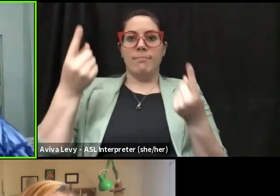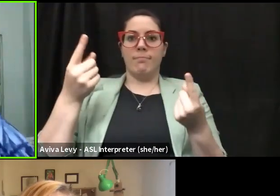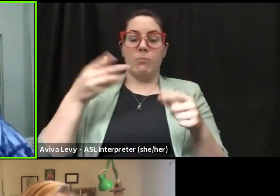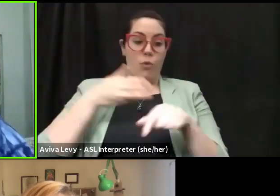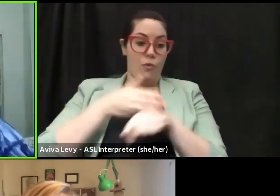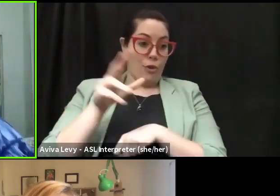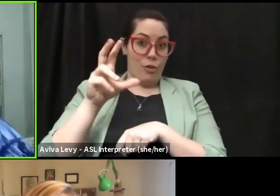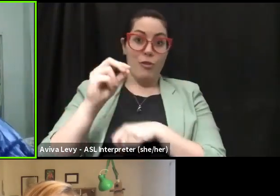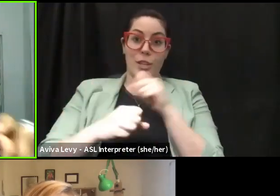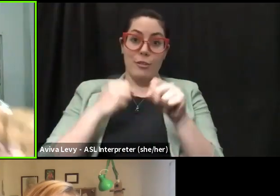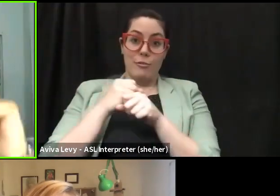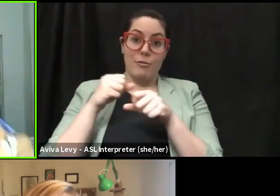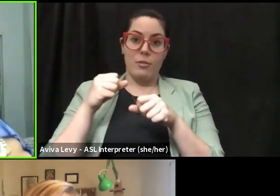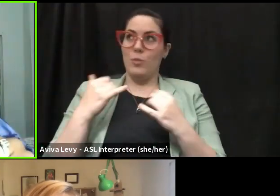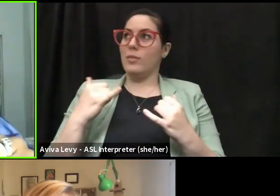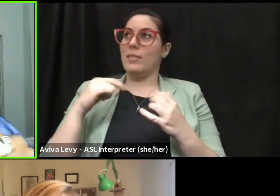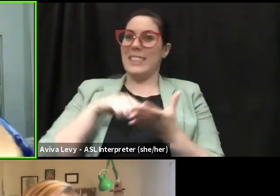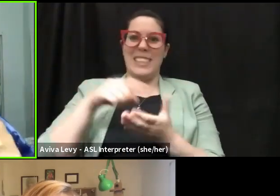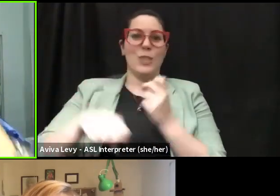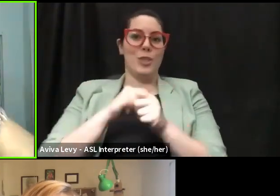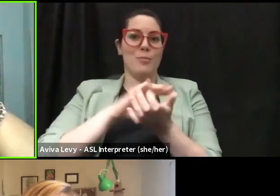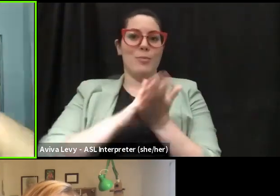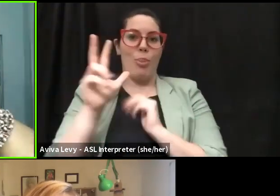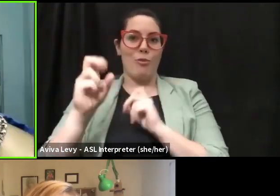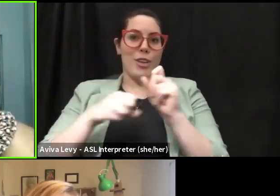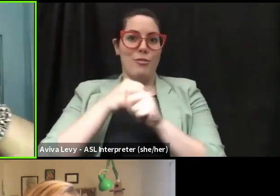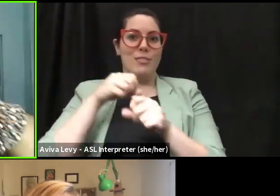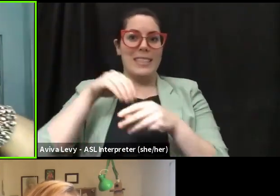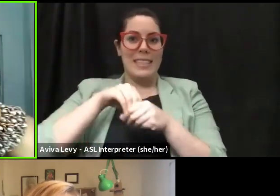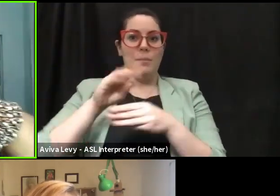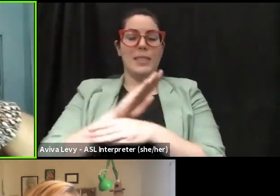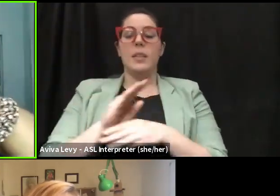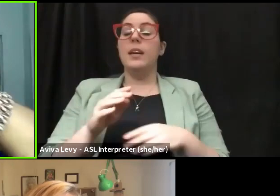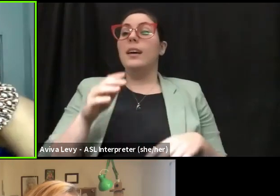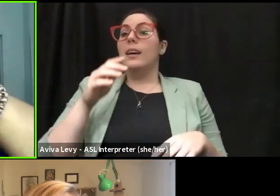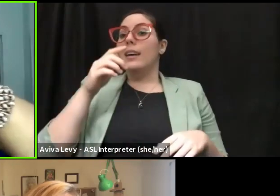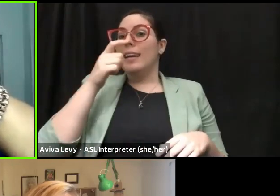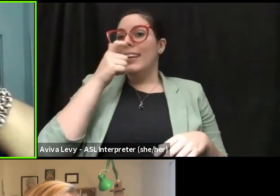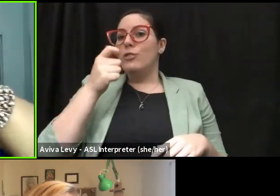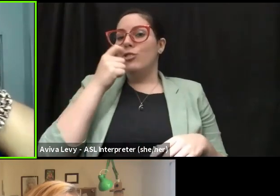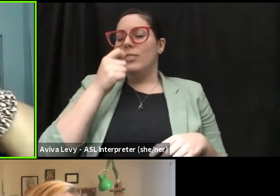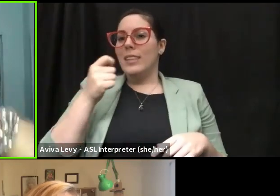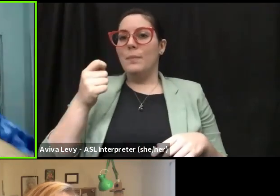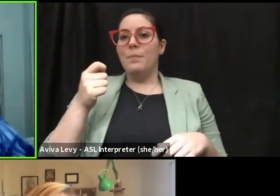the business. But what was so interesting, and Tonya, there's this big